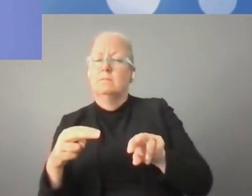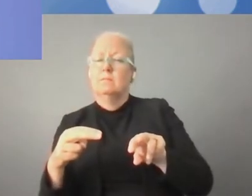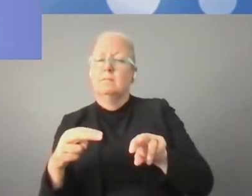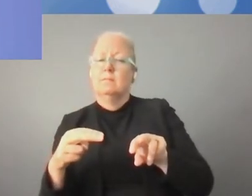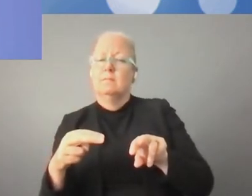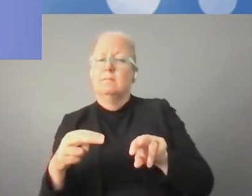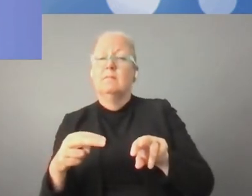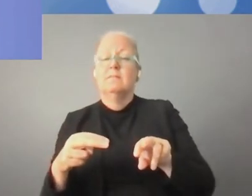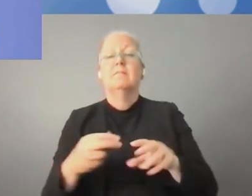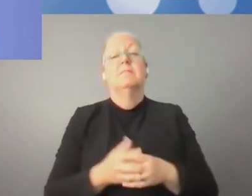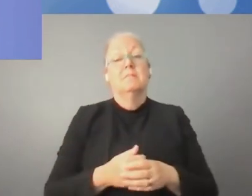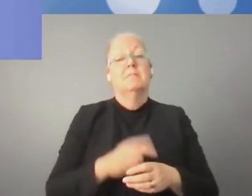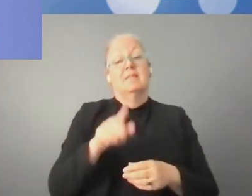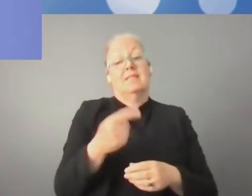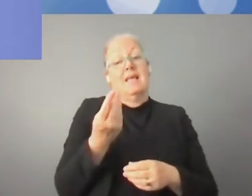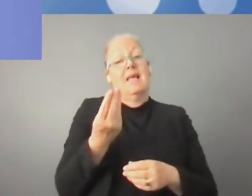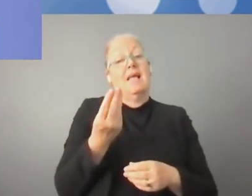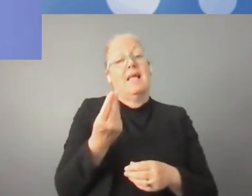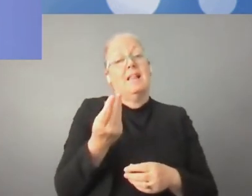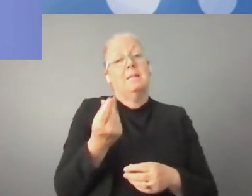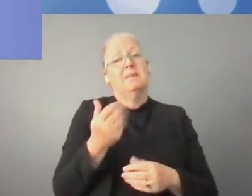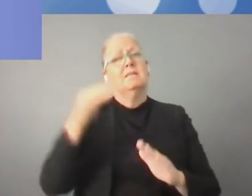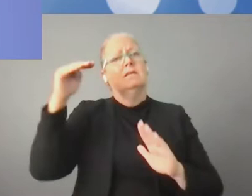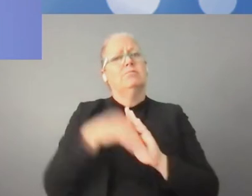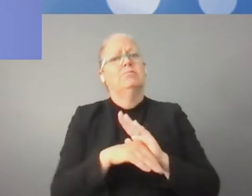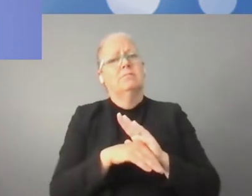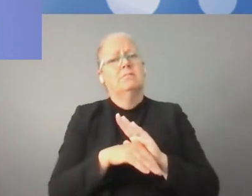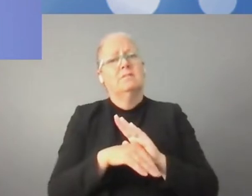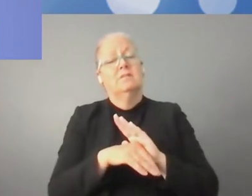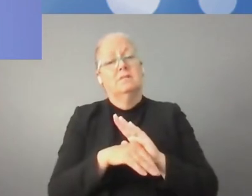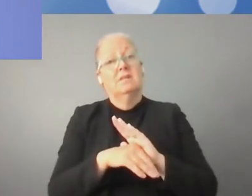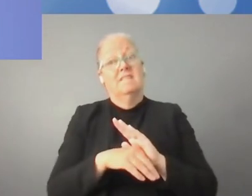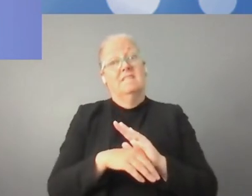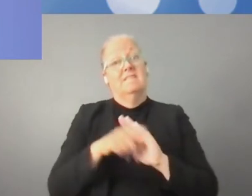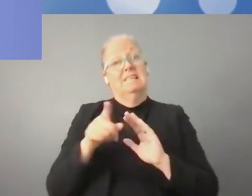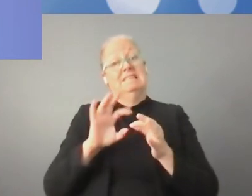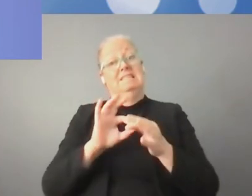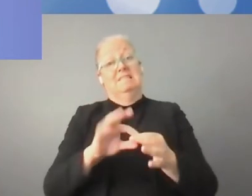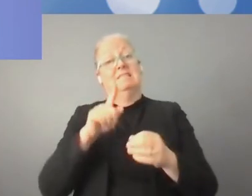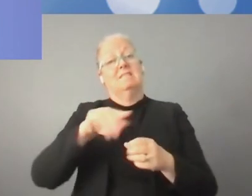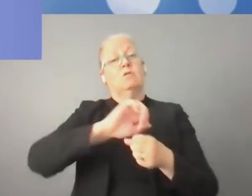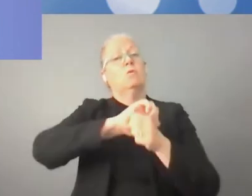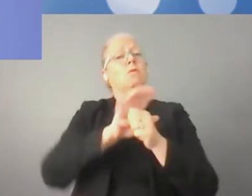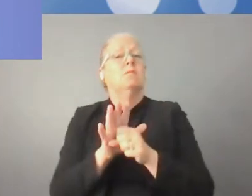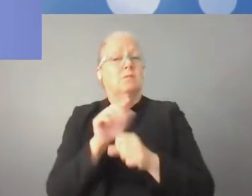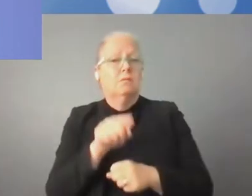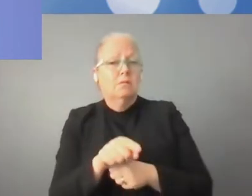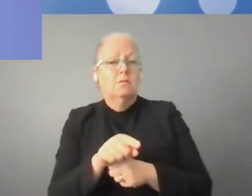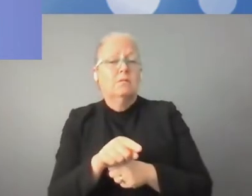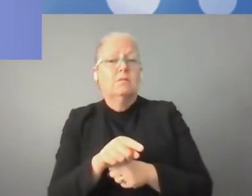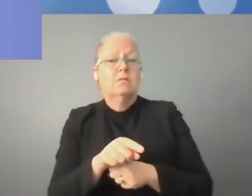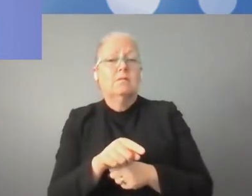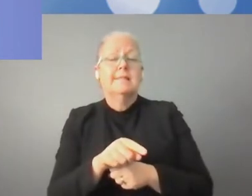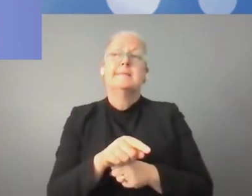the economic damage from the pandemic would have been even more devastating had our